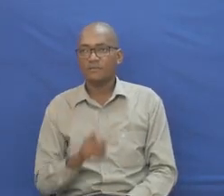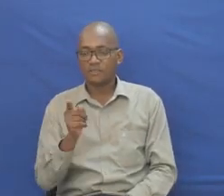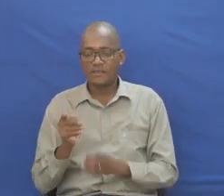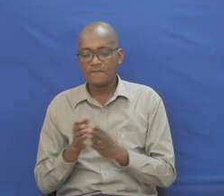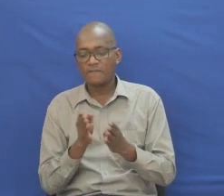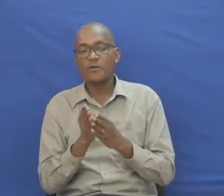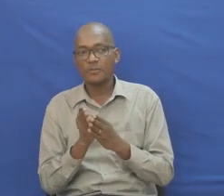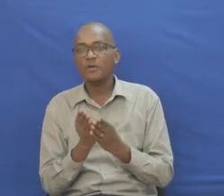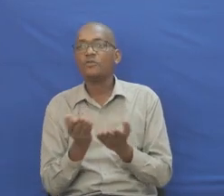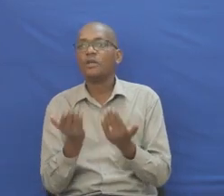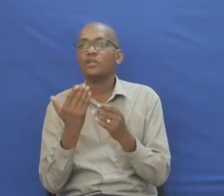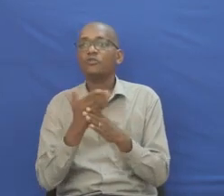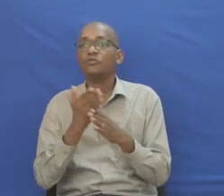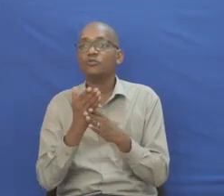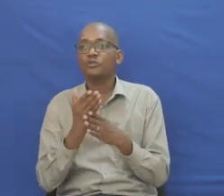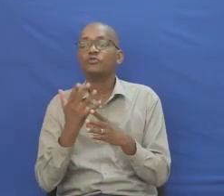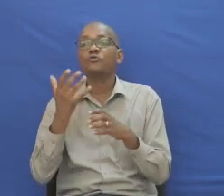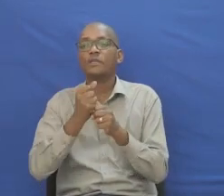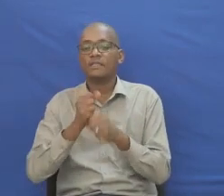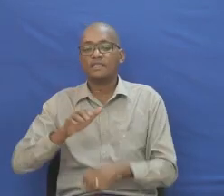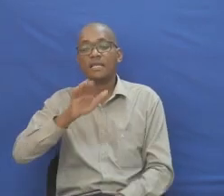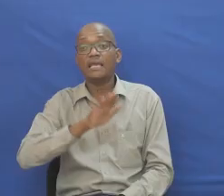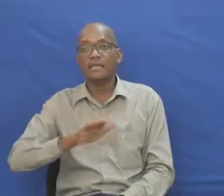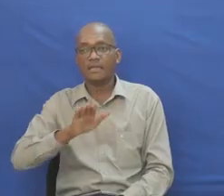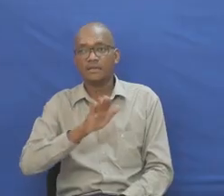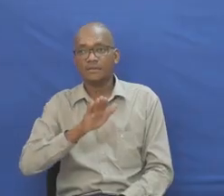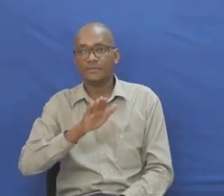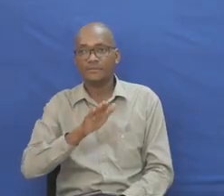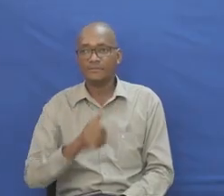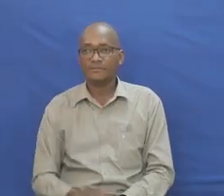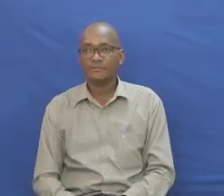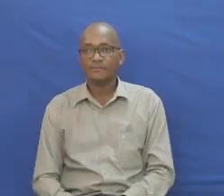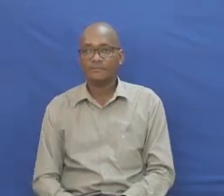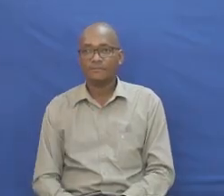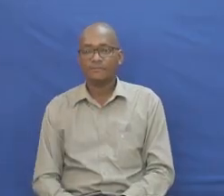area. If we have a right-angled triangle, why do they say